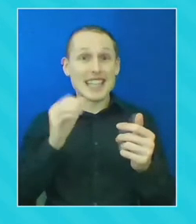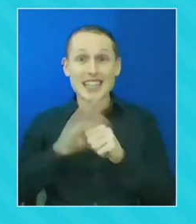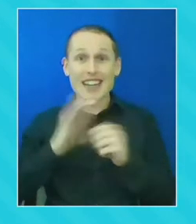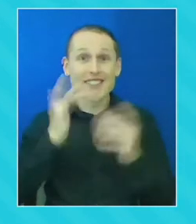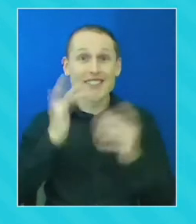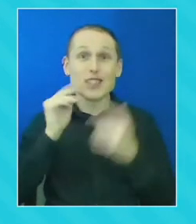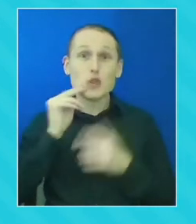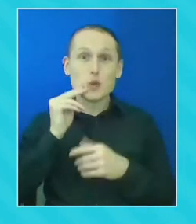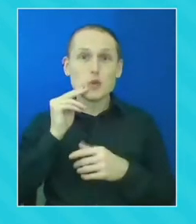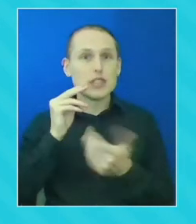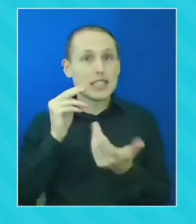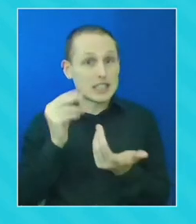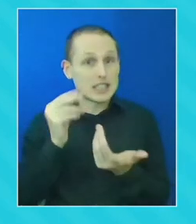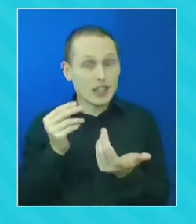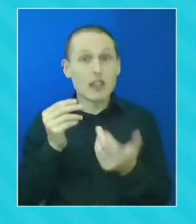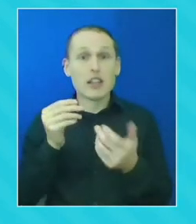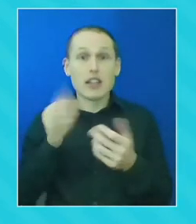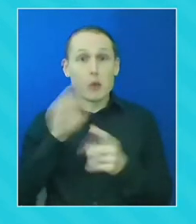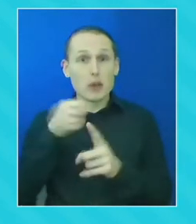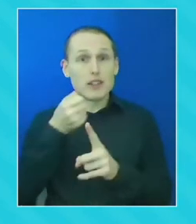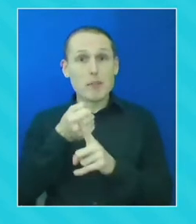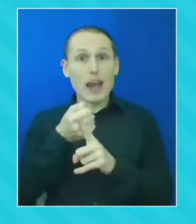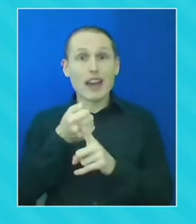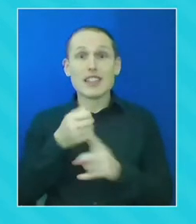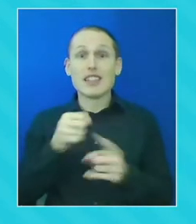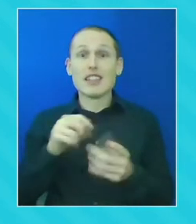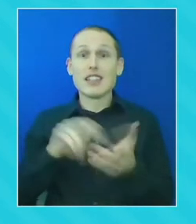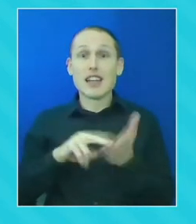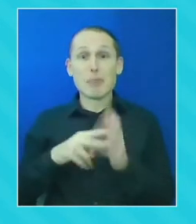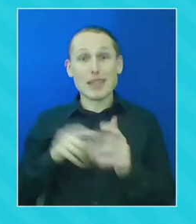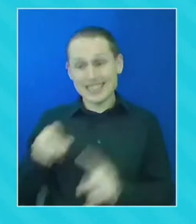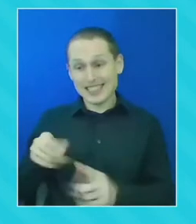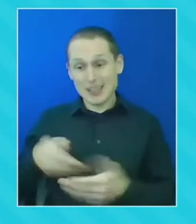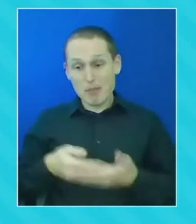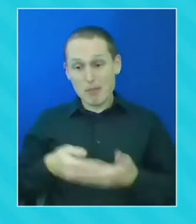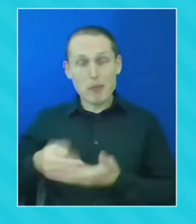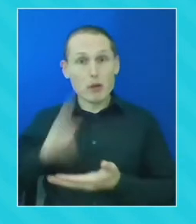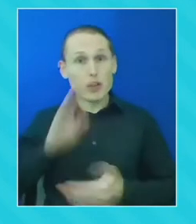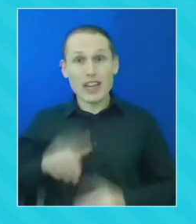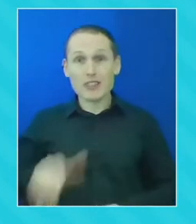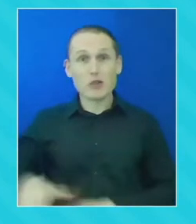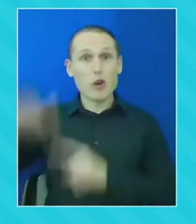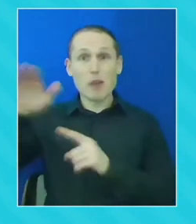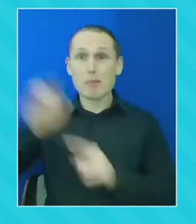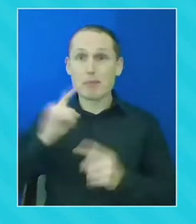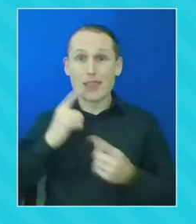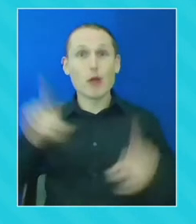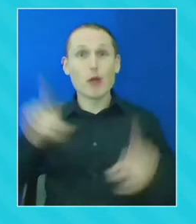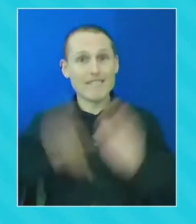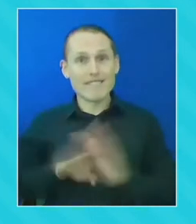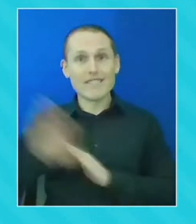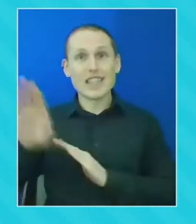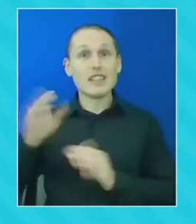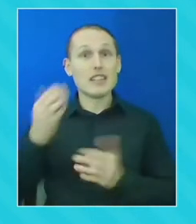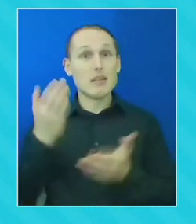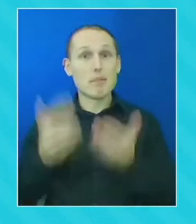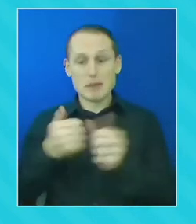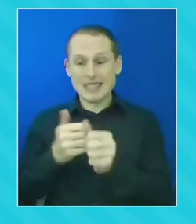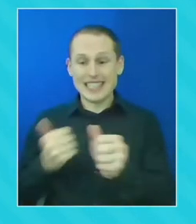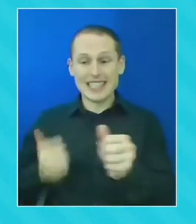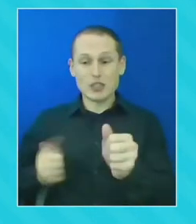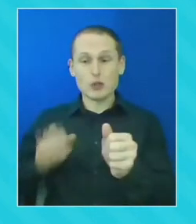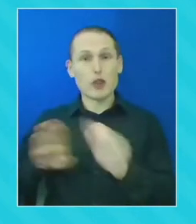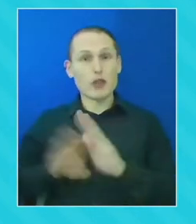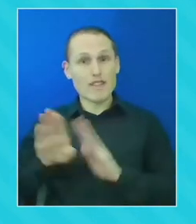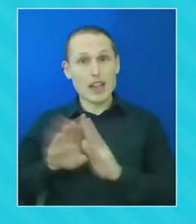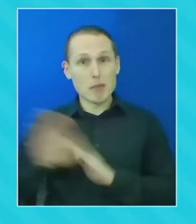receive the necessary nutrients, we are not giving that child a fair chance to thrive, and we may be hindering their development. We